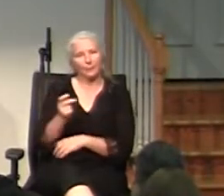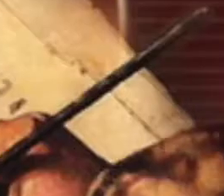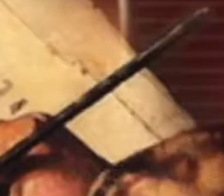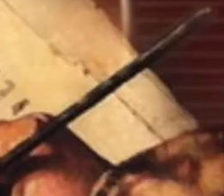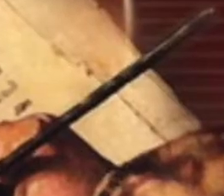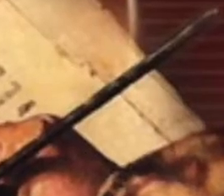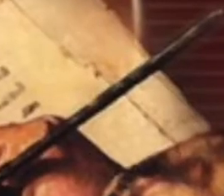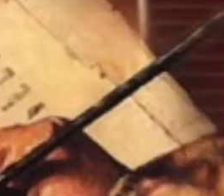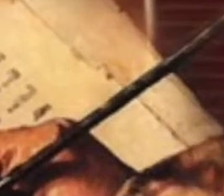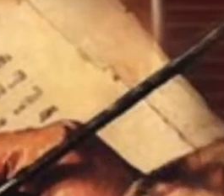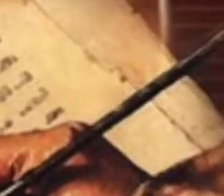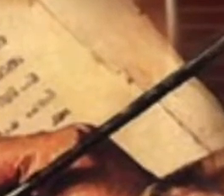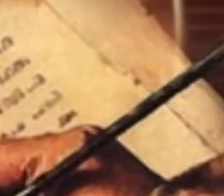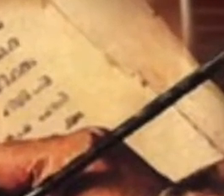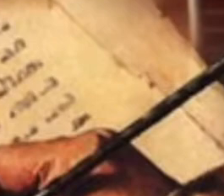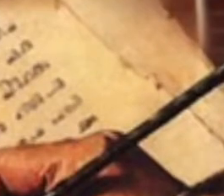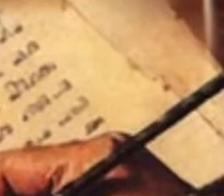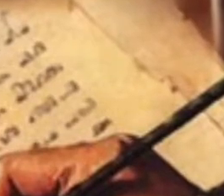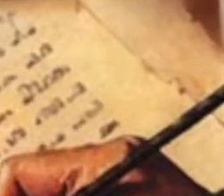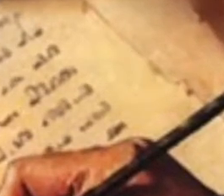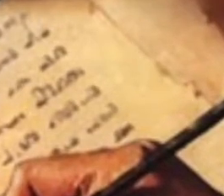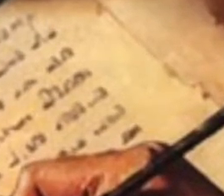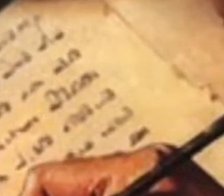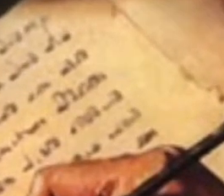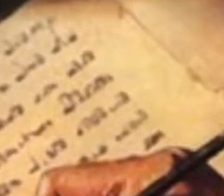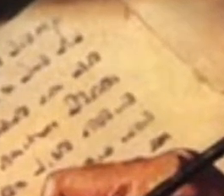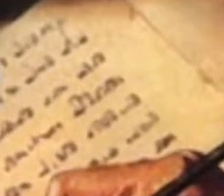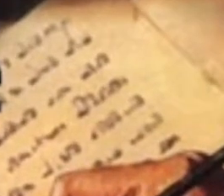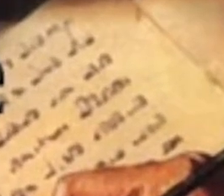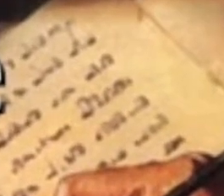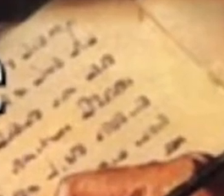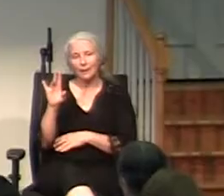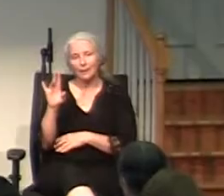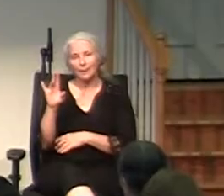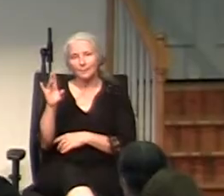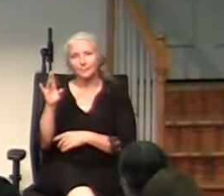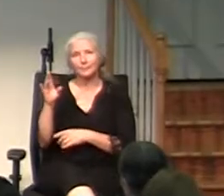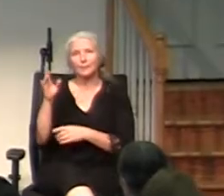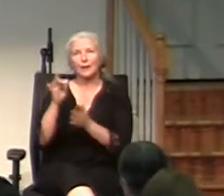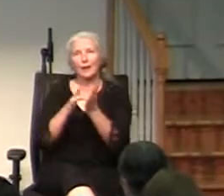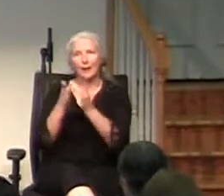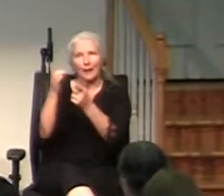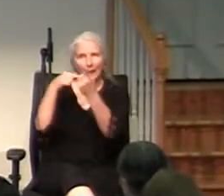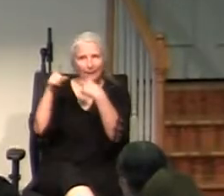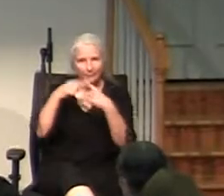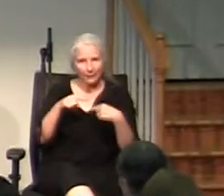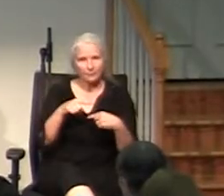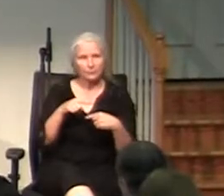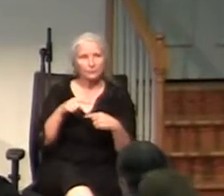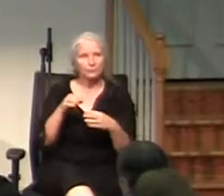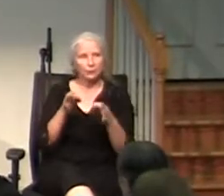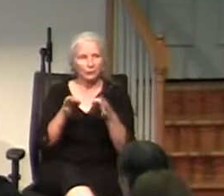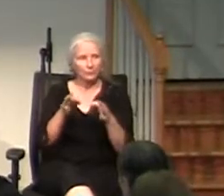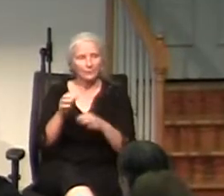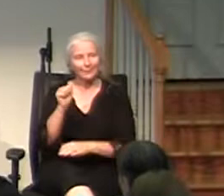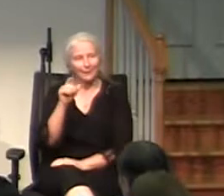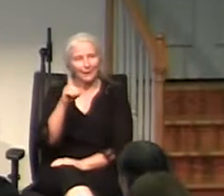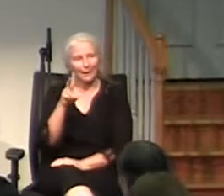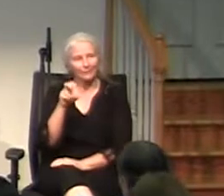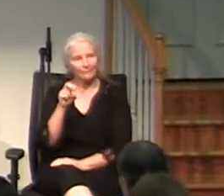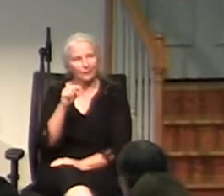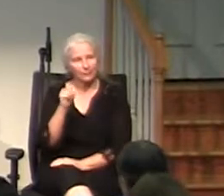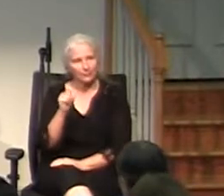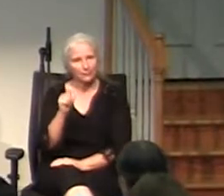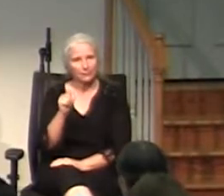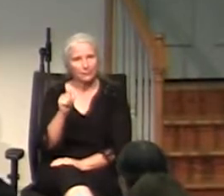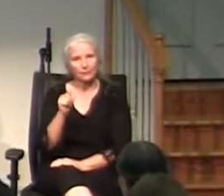at something else. In the pre-Advent judgment, there's a book of remembrance. And let's go to Malachi and read that. This is a tremendous passage